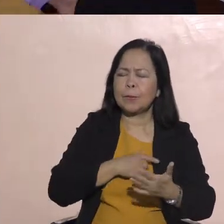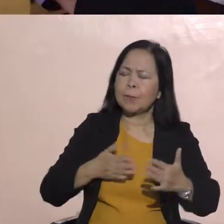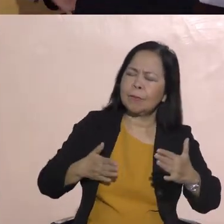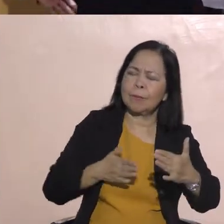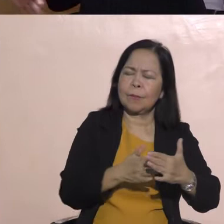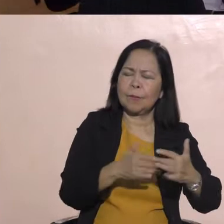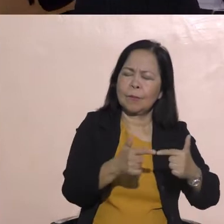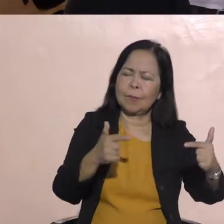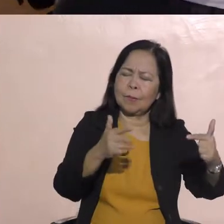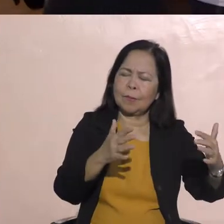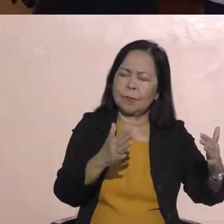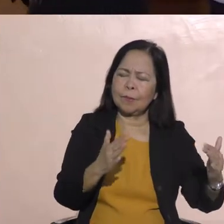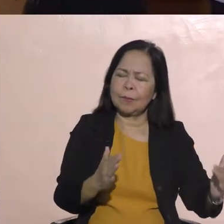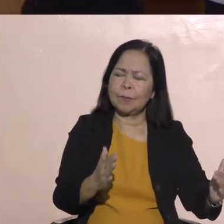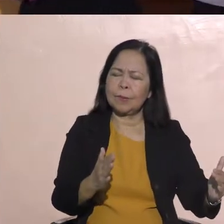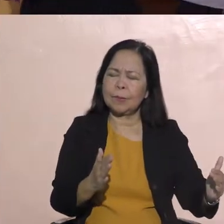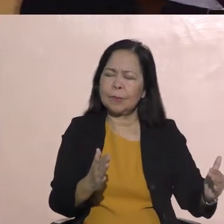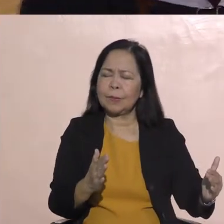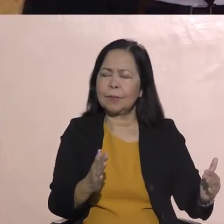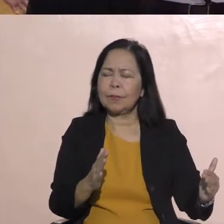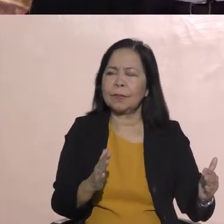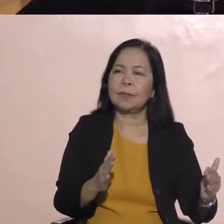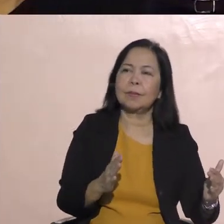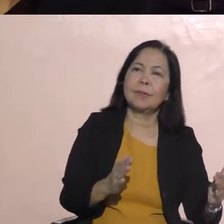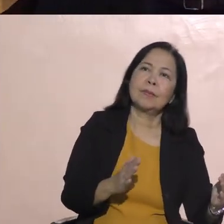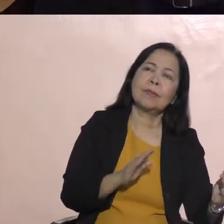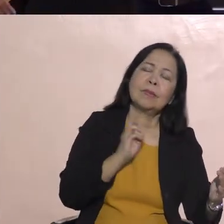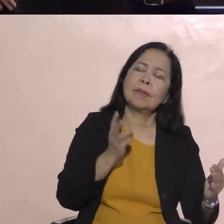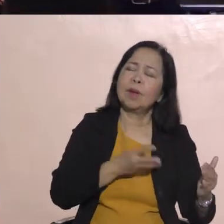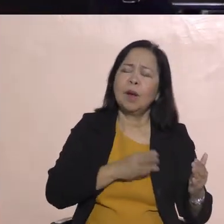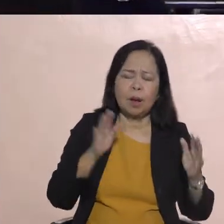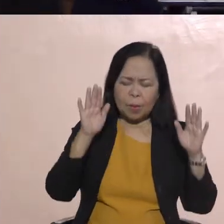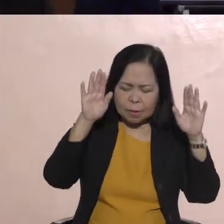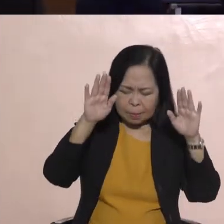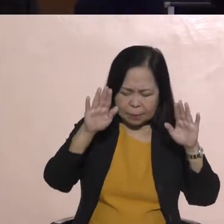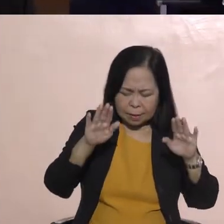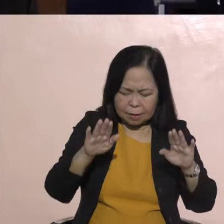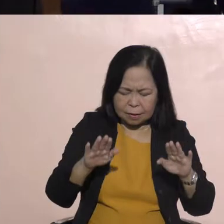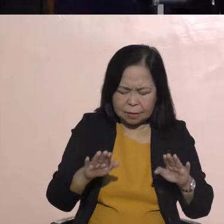Against the enemy.